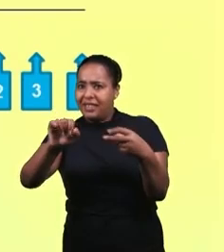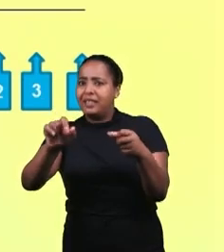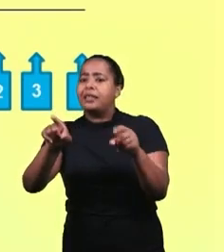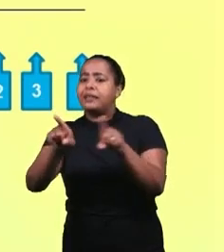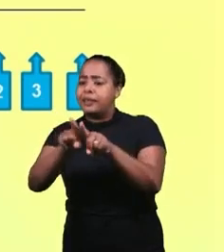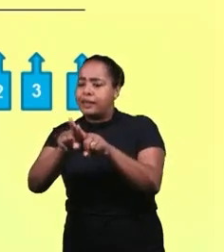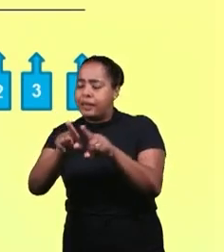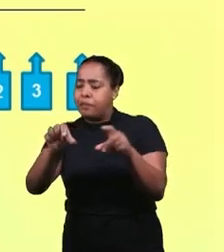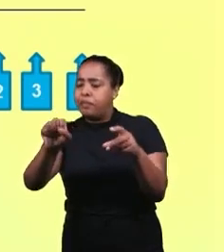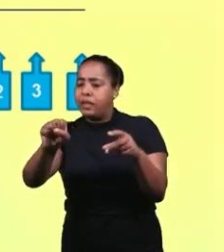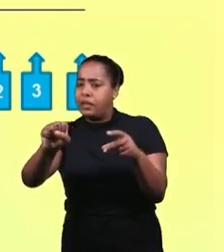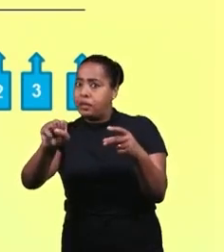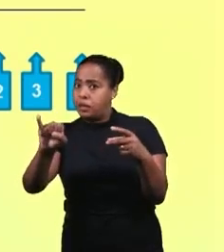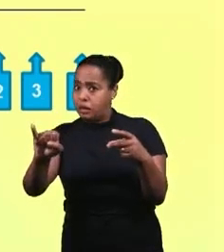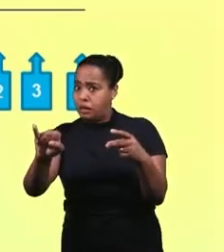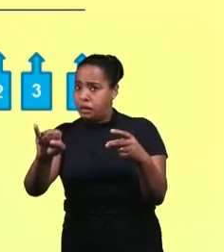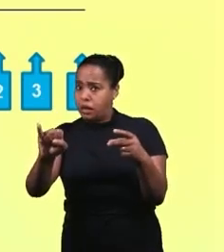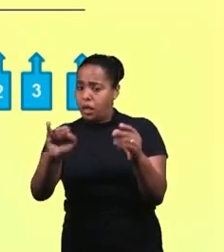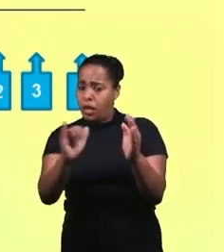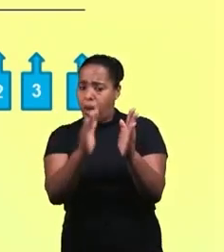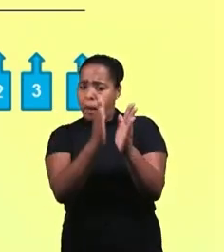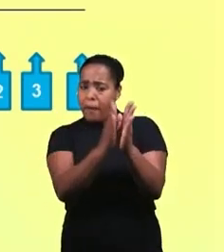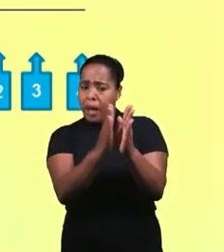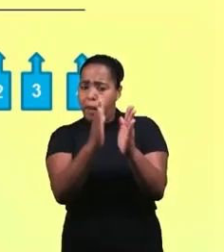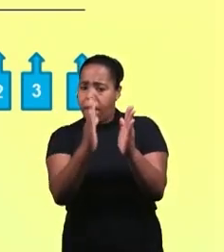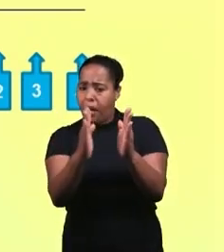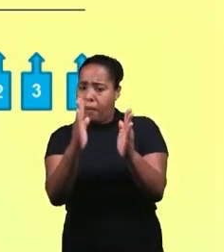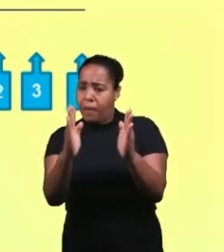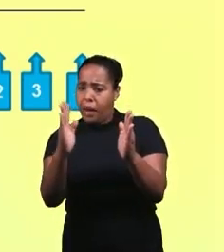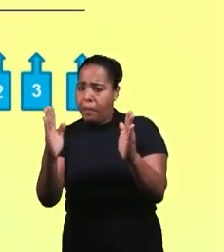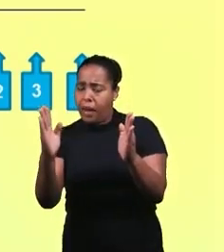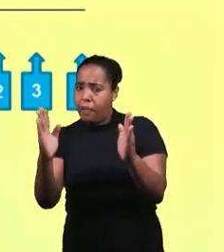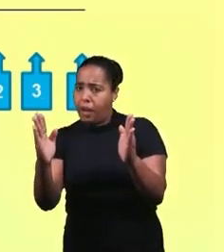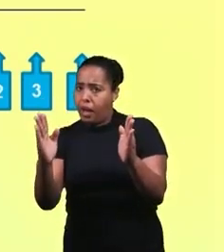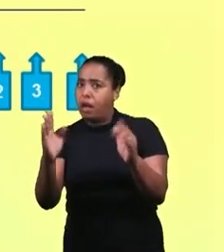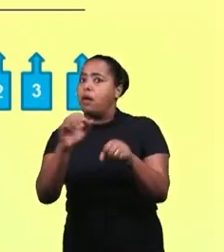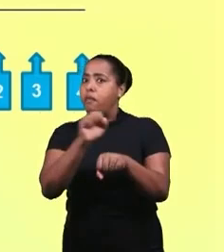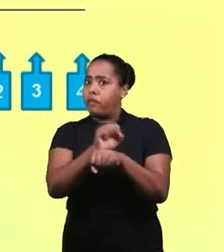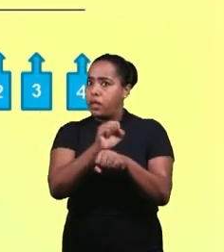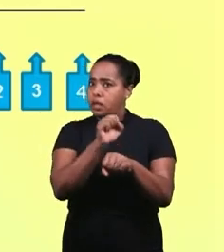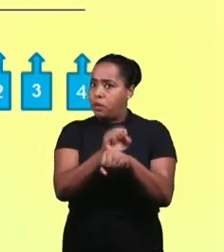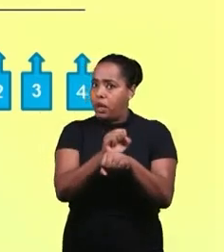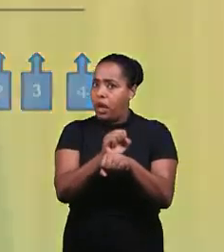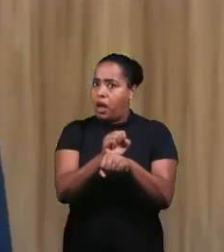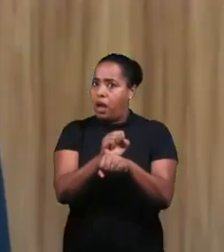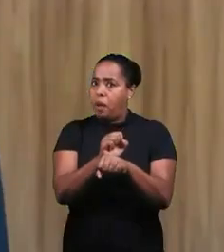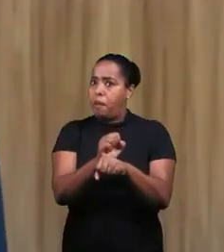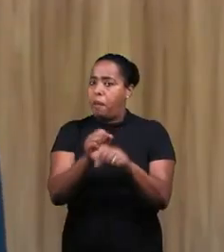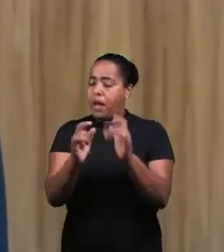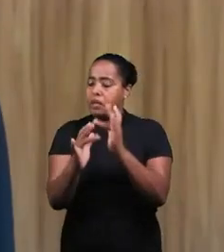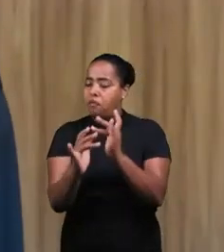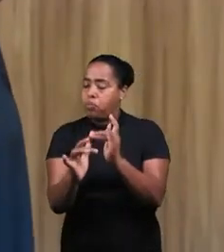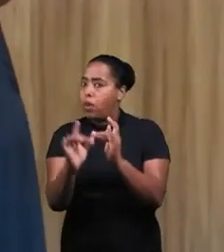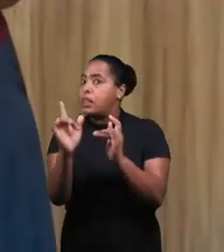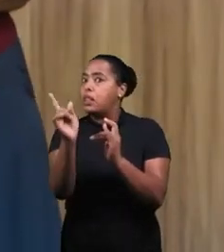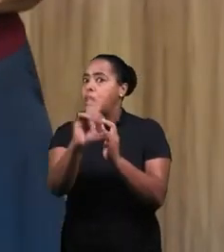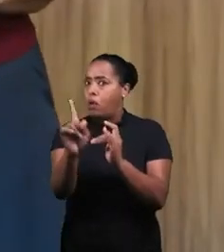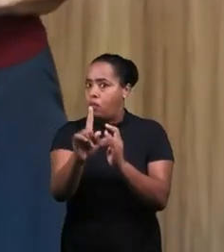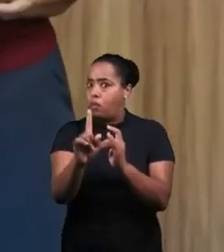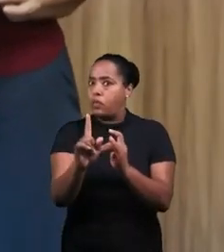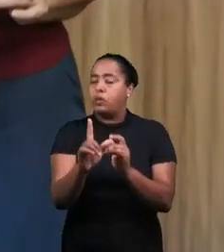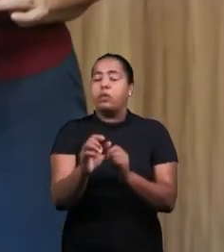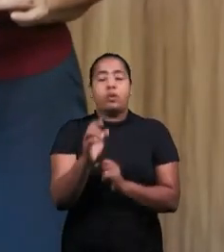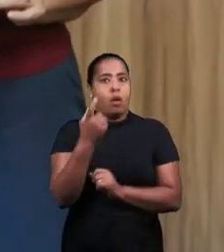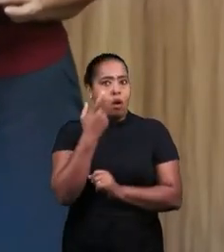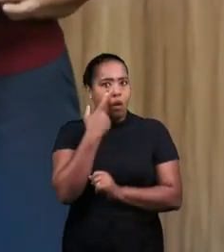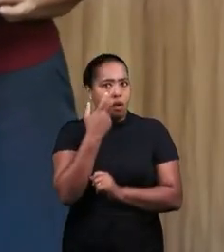So the time will pass for this, but it will not be played. Let's play. This